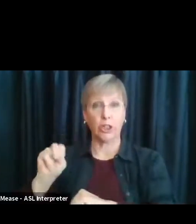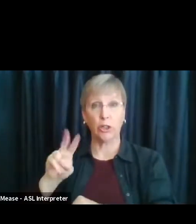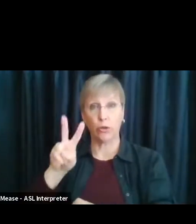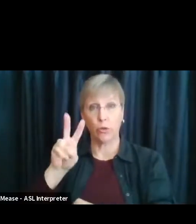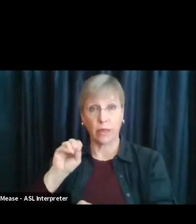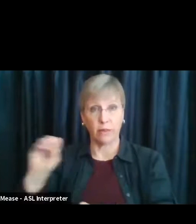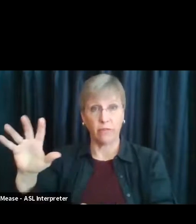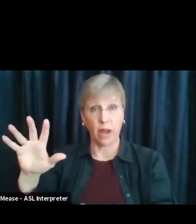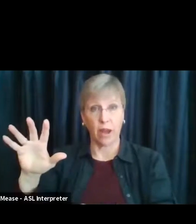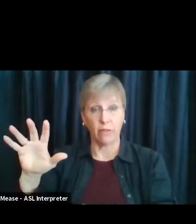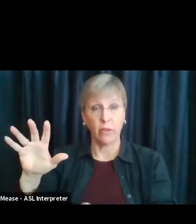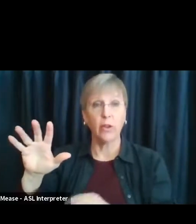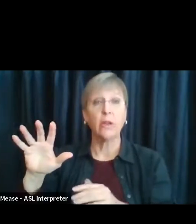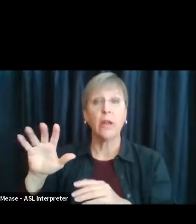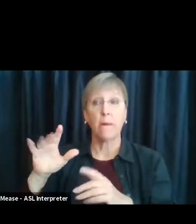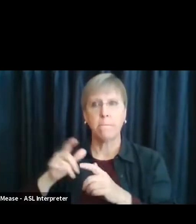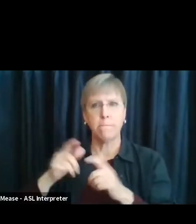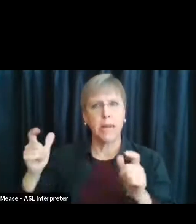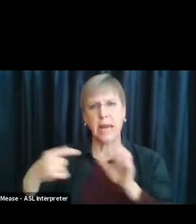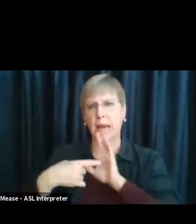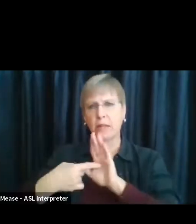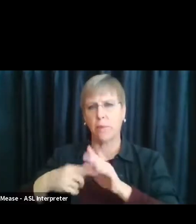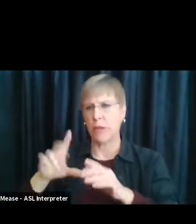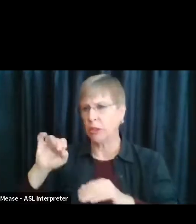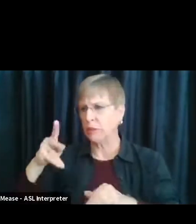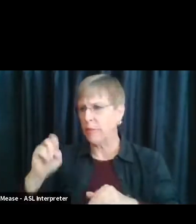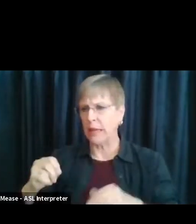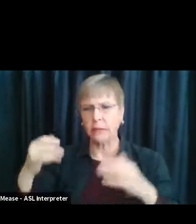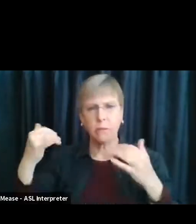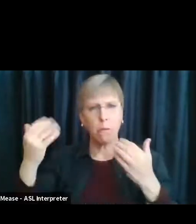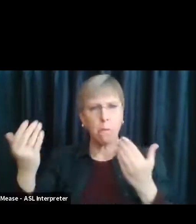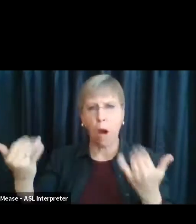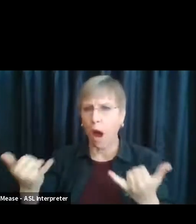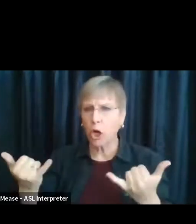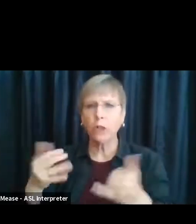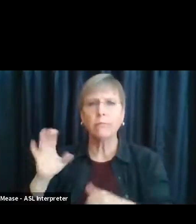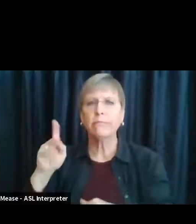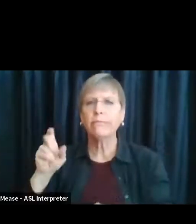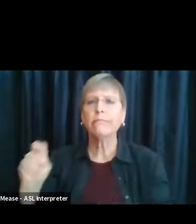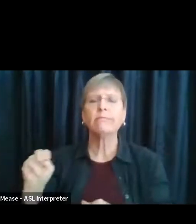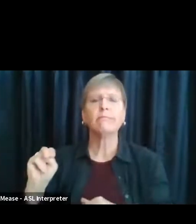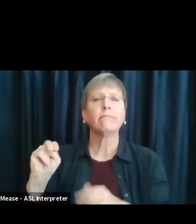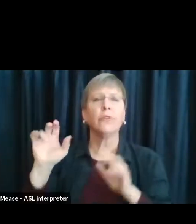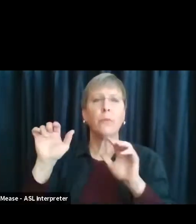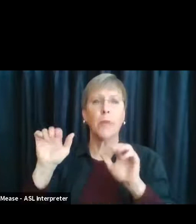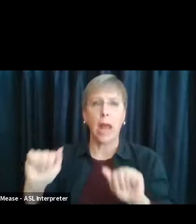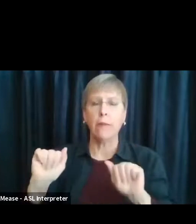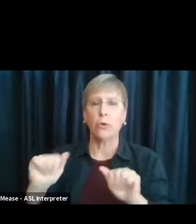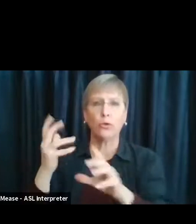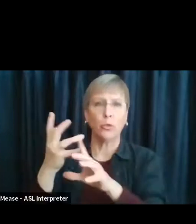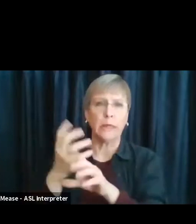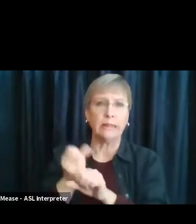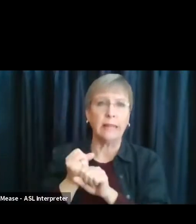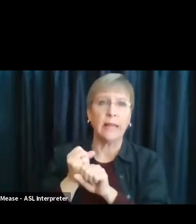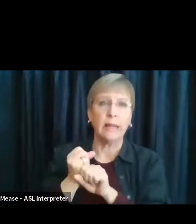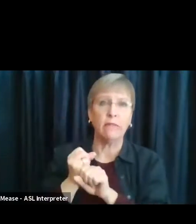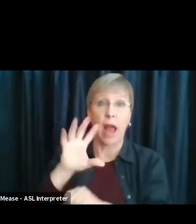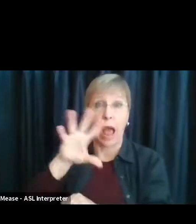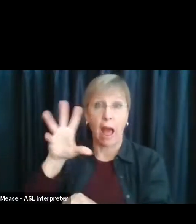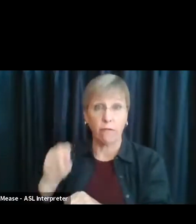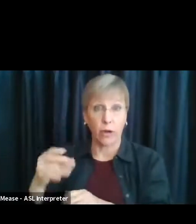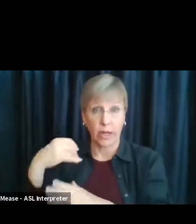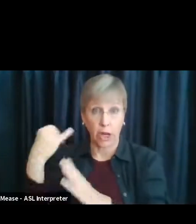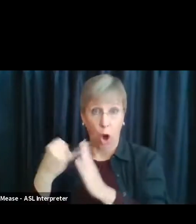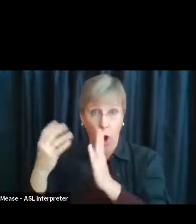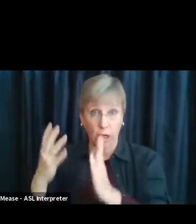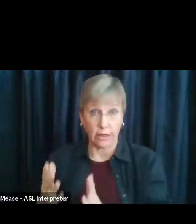2005 with a big exhibition space, very modern one, to be able to receive African